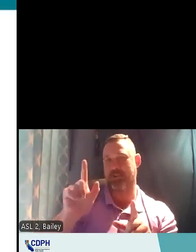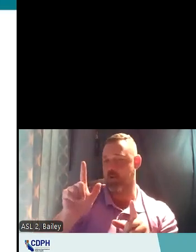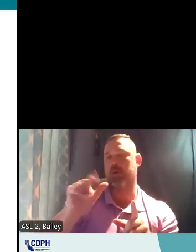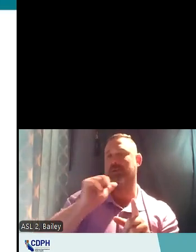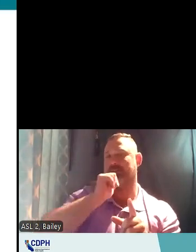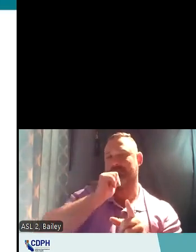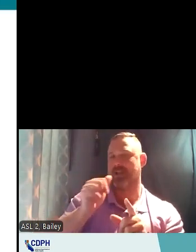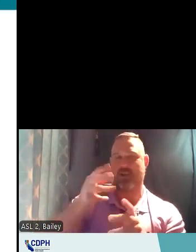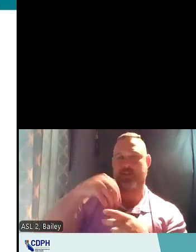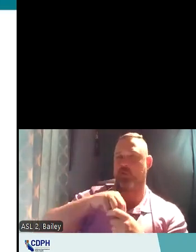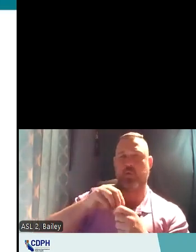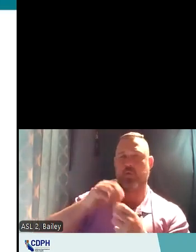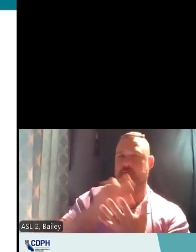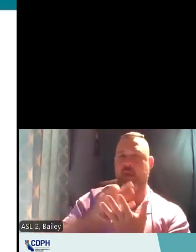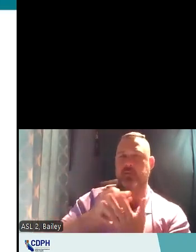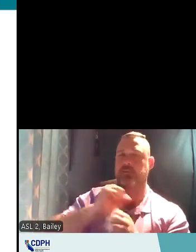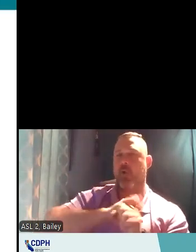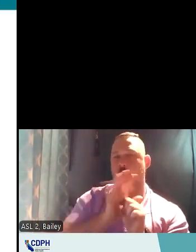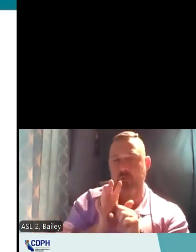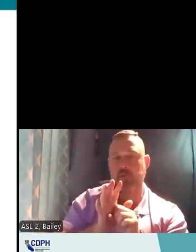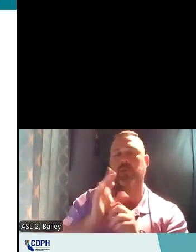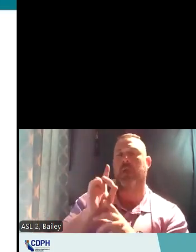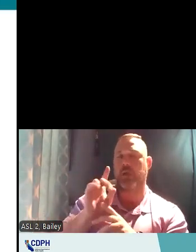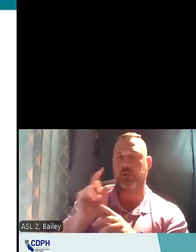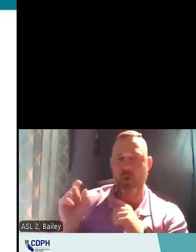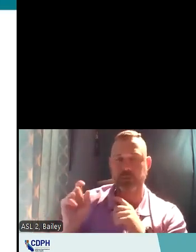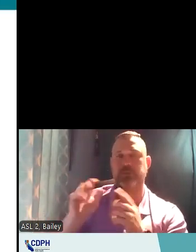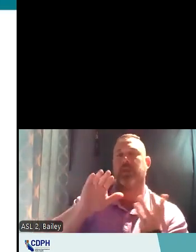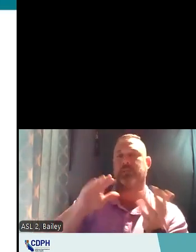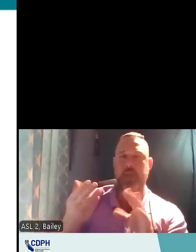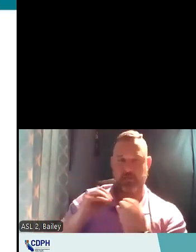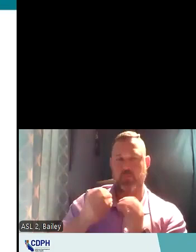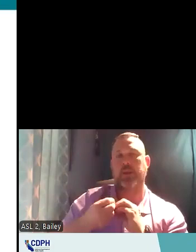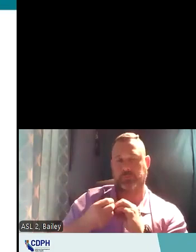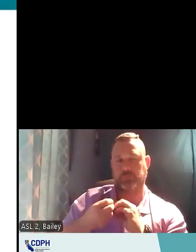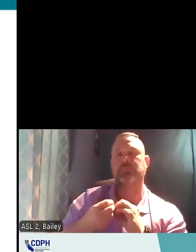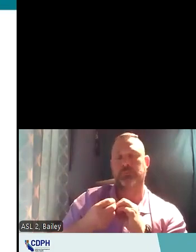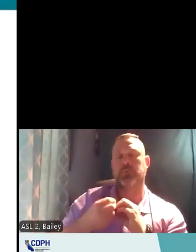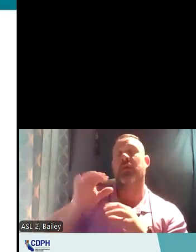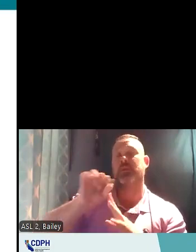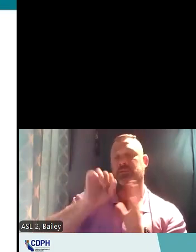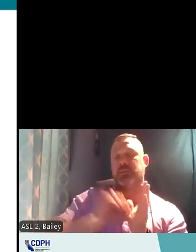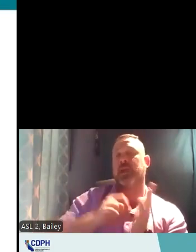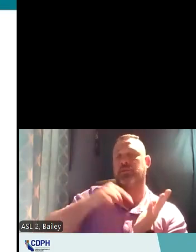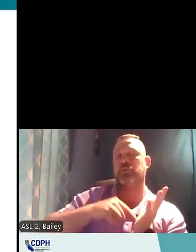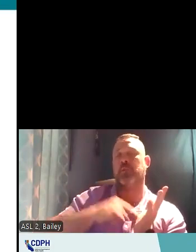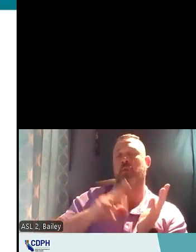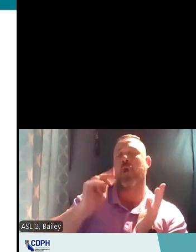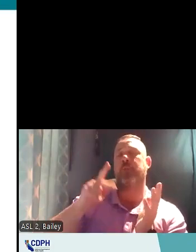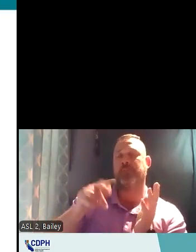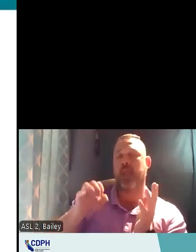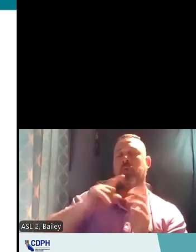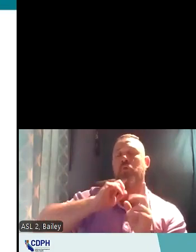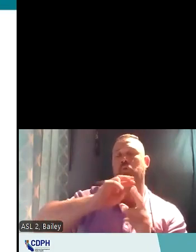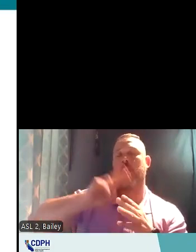of COVID-19 on ADRD diagnoses and death rates. The state is due for an updated report analyzing